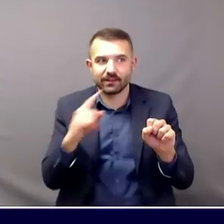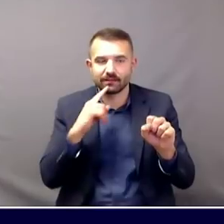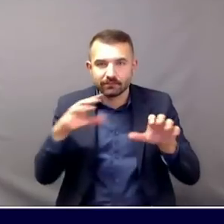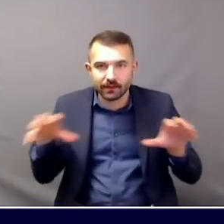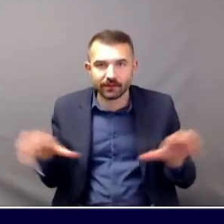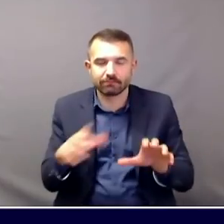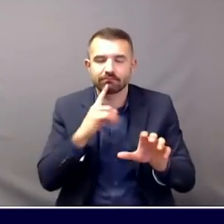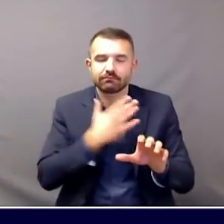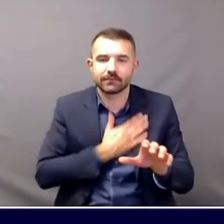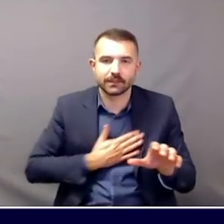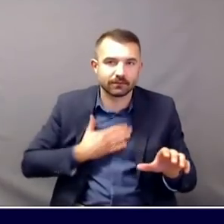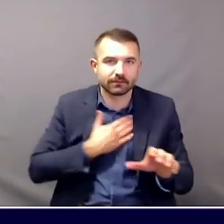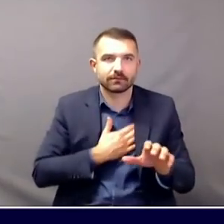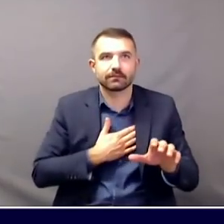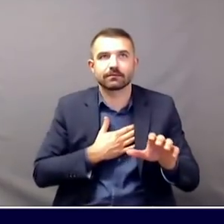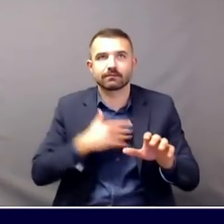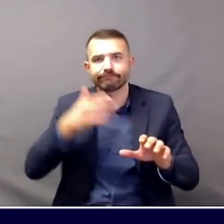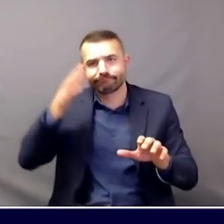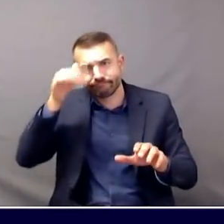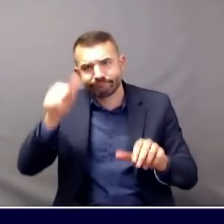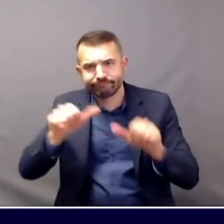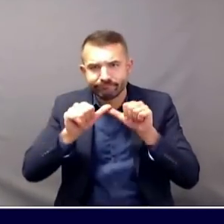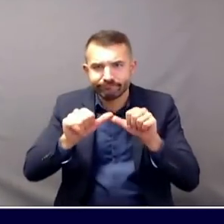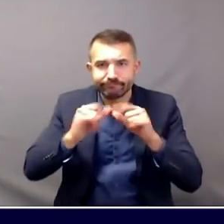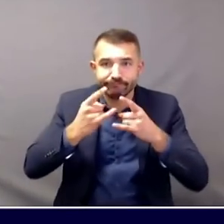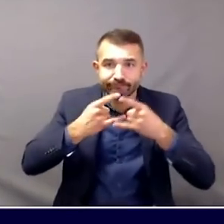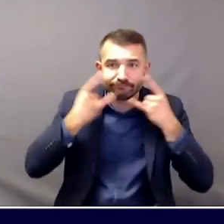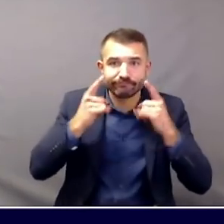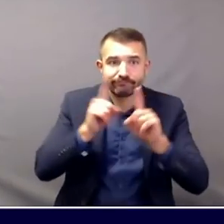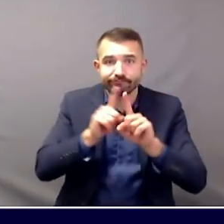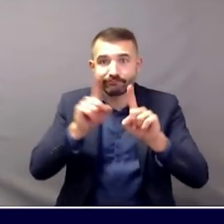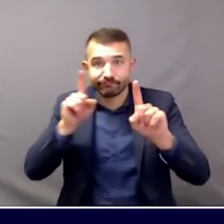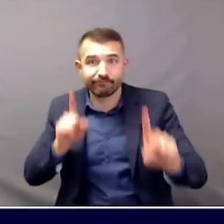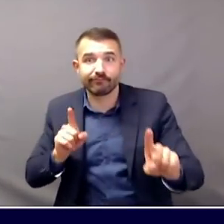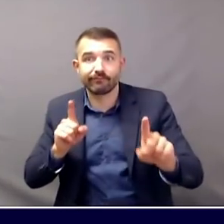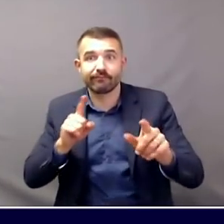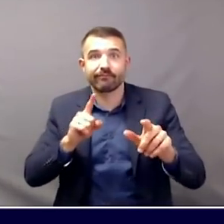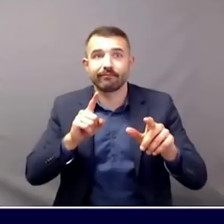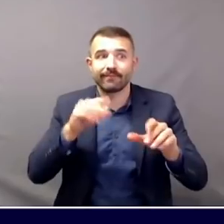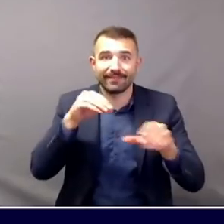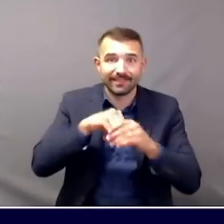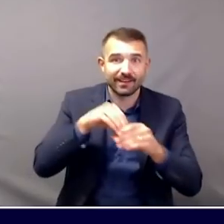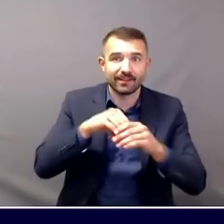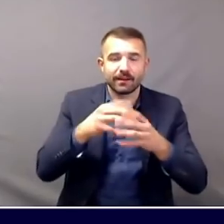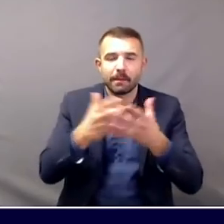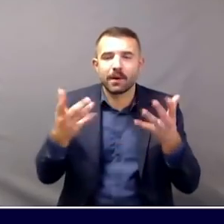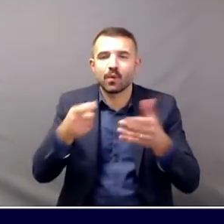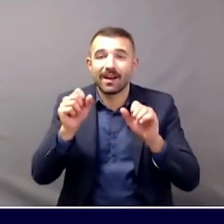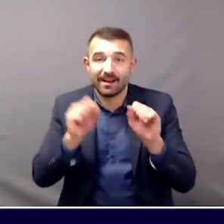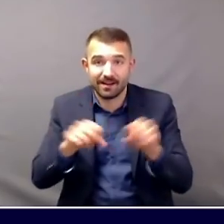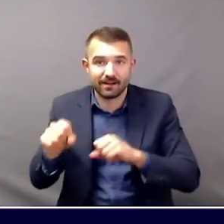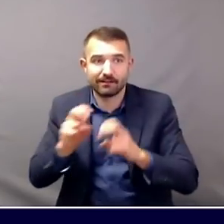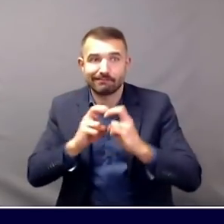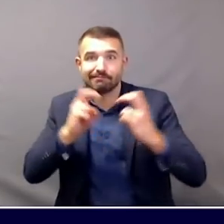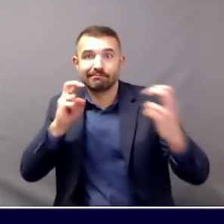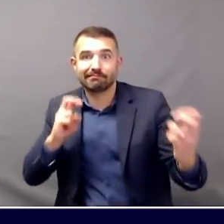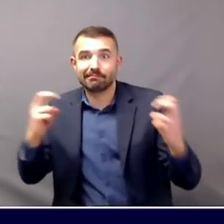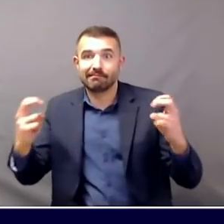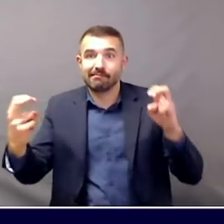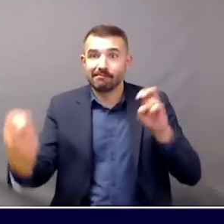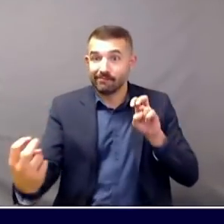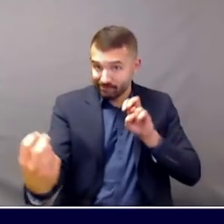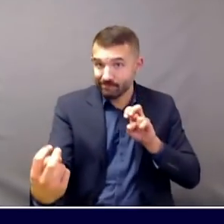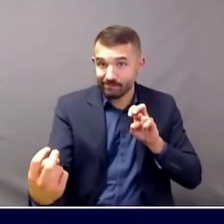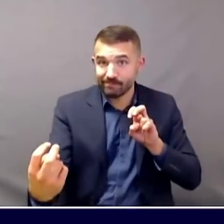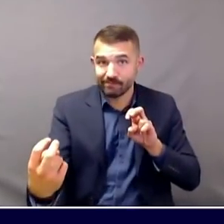being vigilant about that 6-foot distance, trying to limit gathering size as much as possible. So we are continuing to look at all new